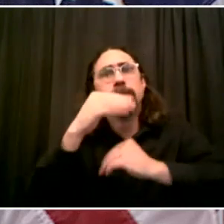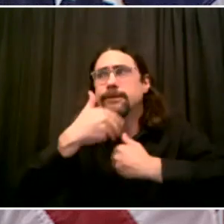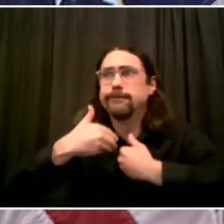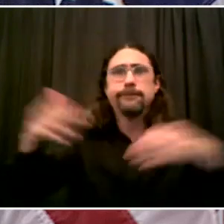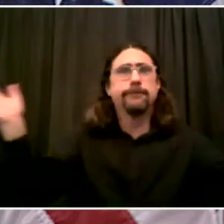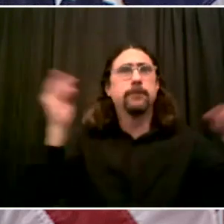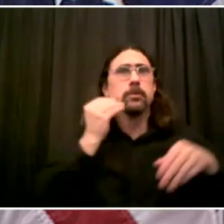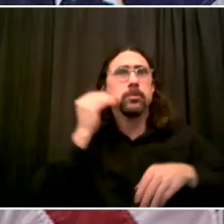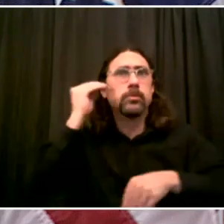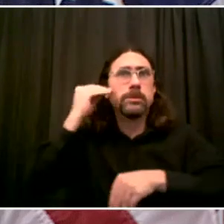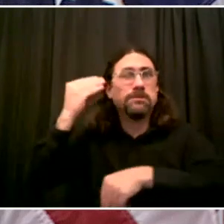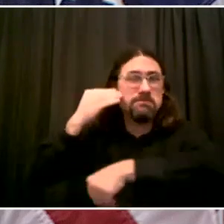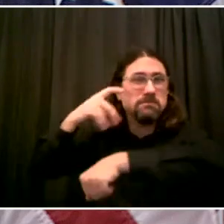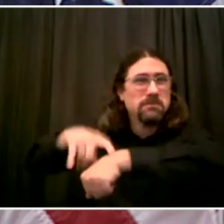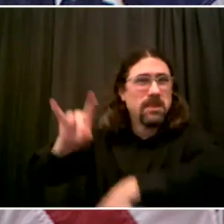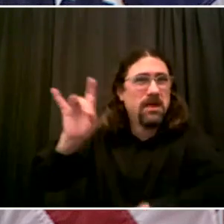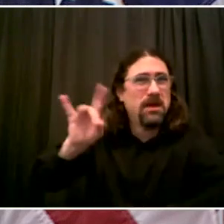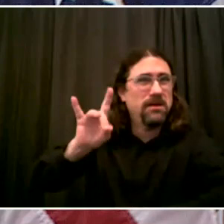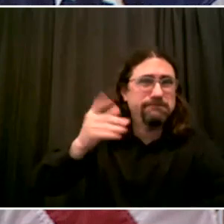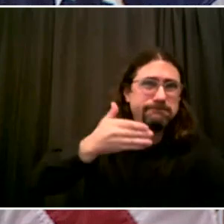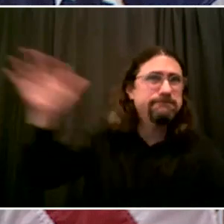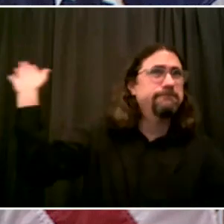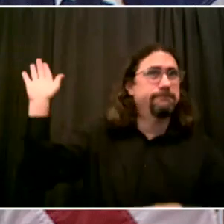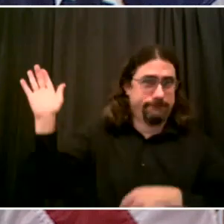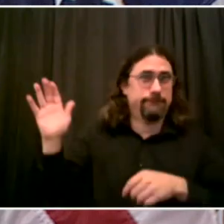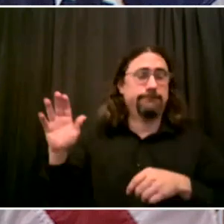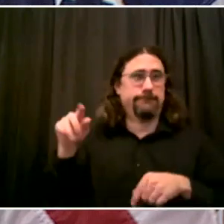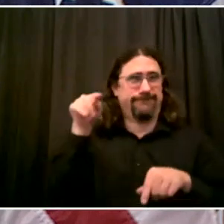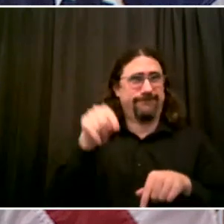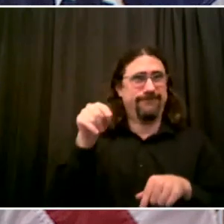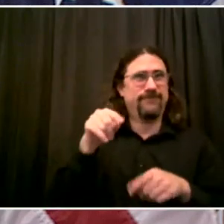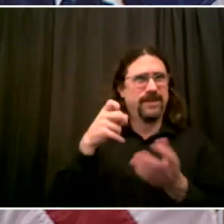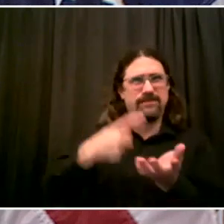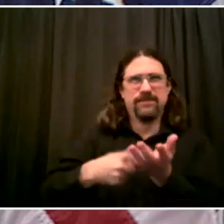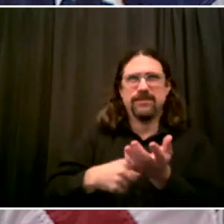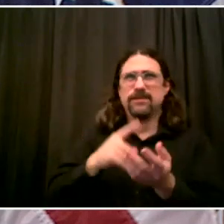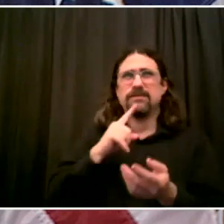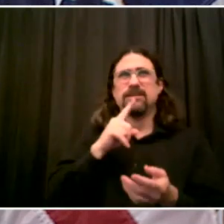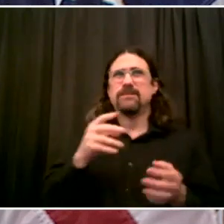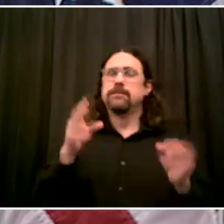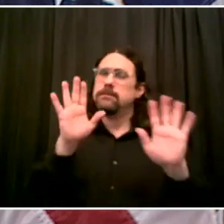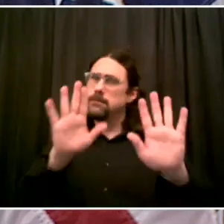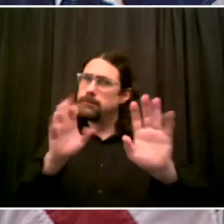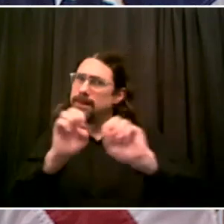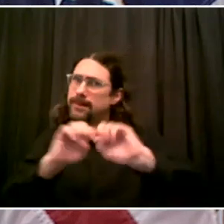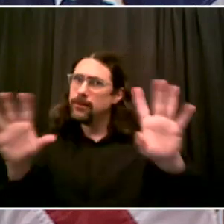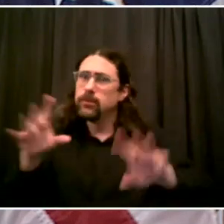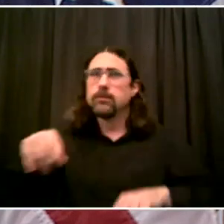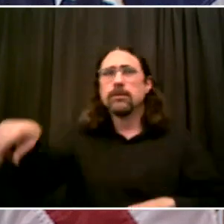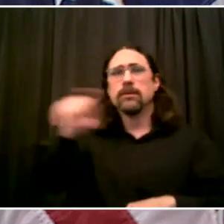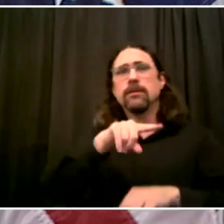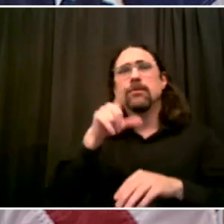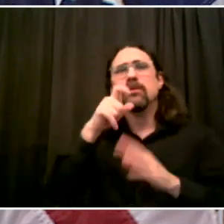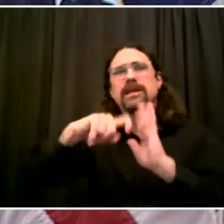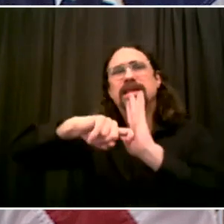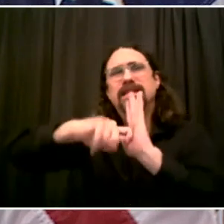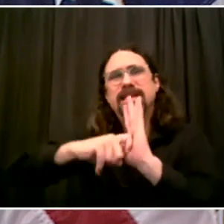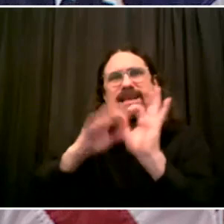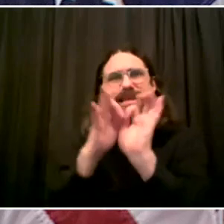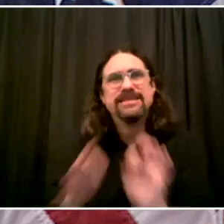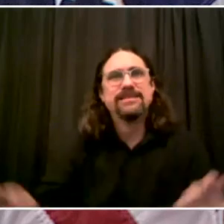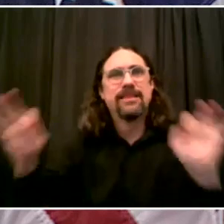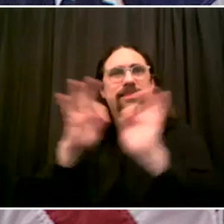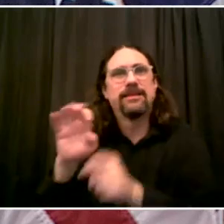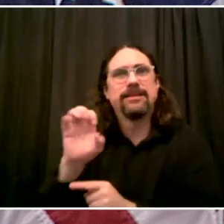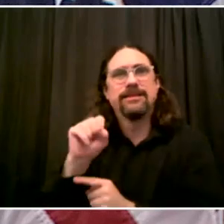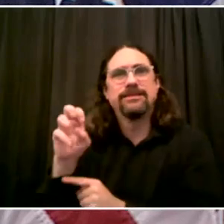doing their work are exempted from the curfew. And I want to make that clear to people. The curfew is only going on for a few more nights. But essential workers